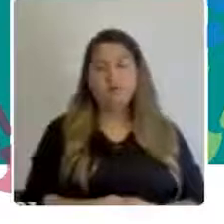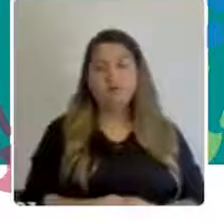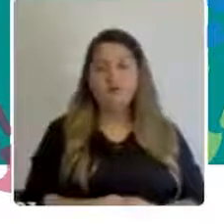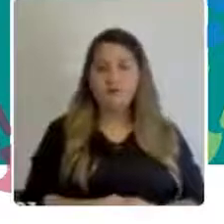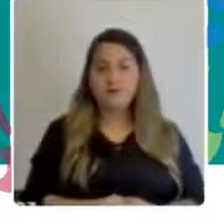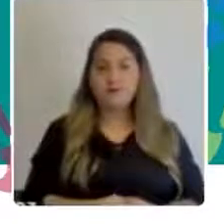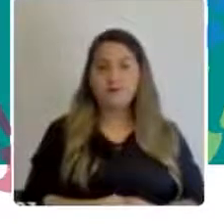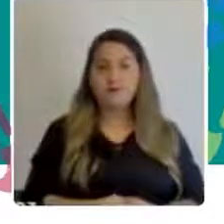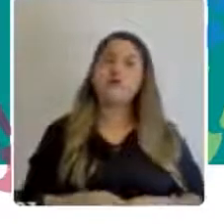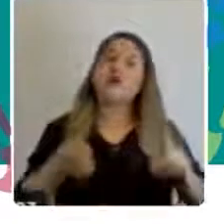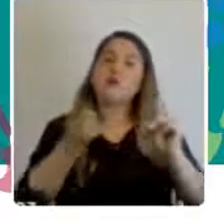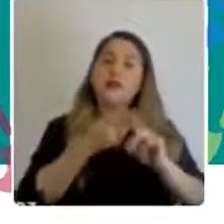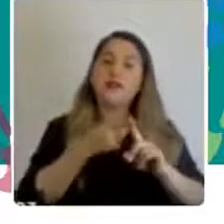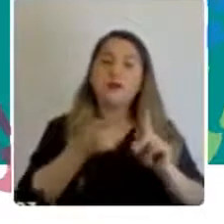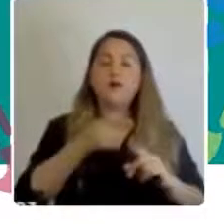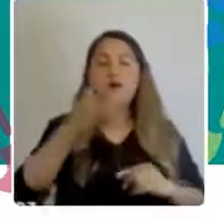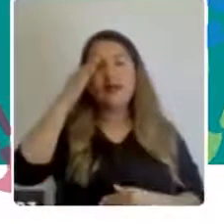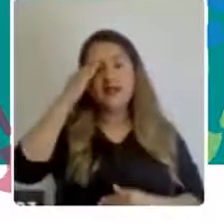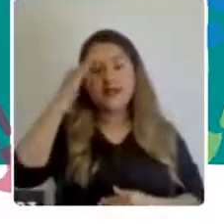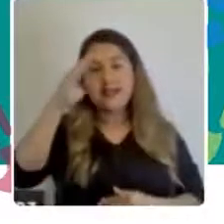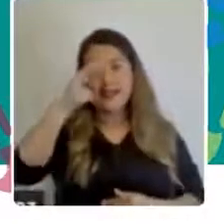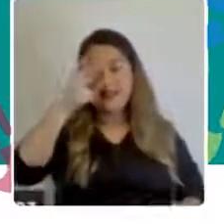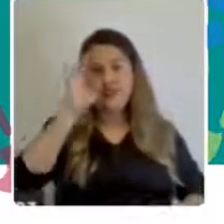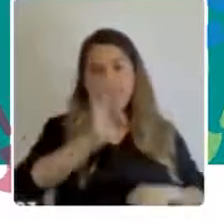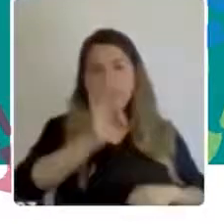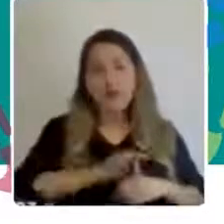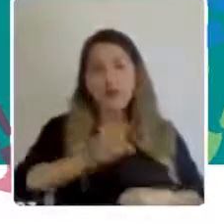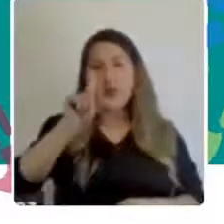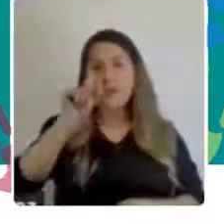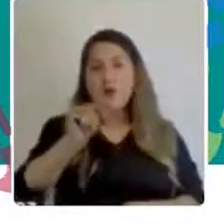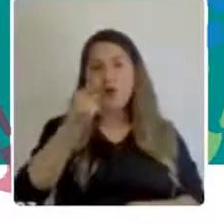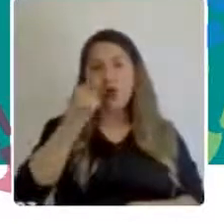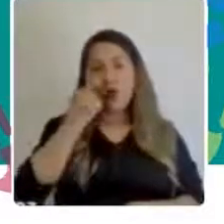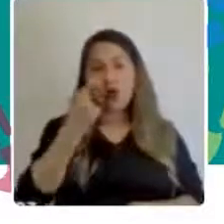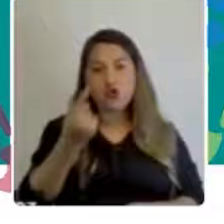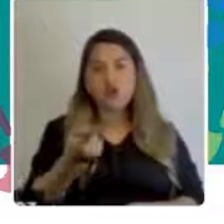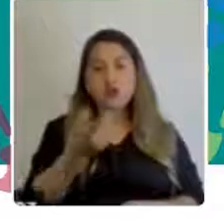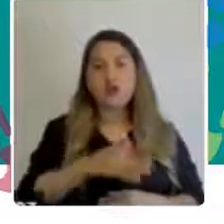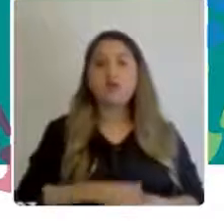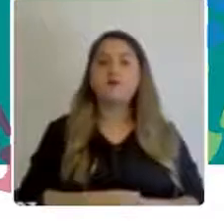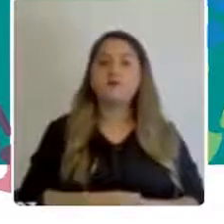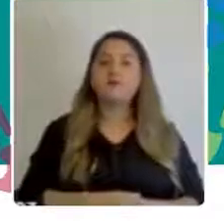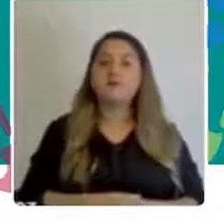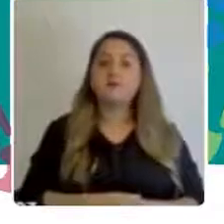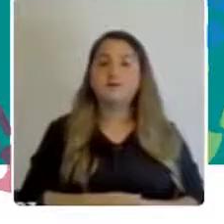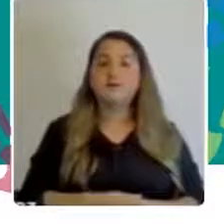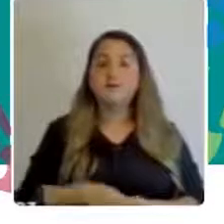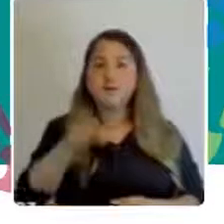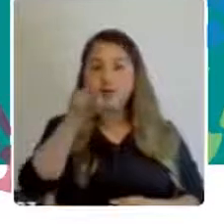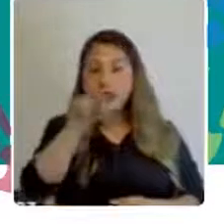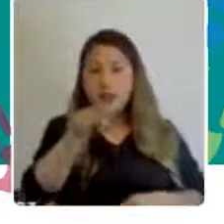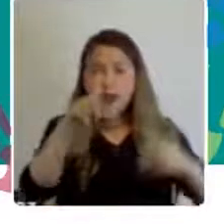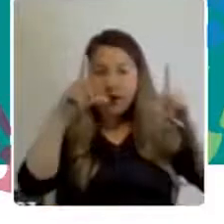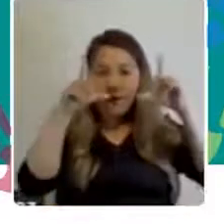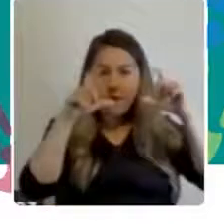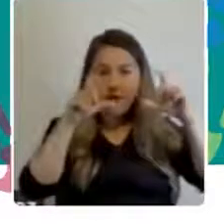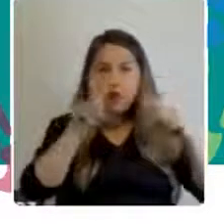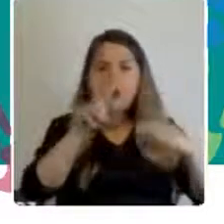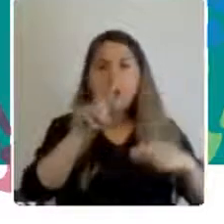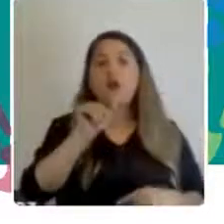are in the Vatican, you see, in Piazza San Pietro. And also the Pope is with us the last day